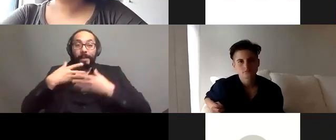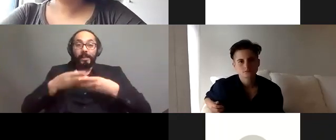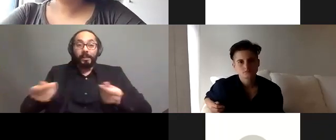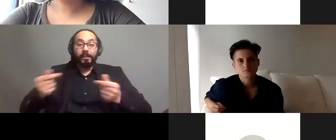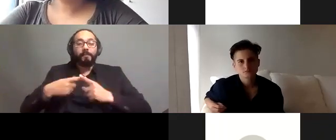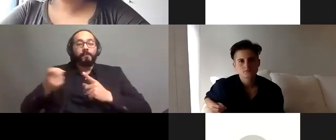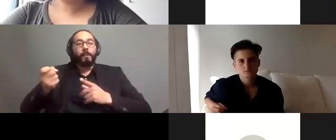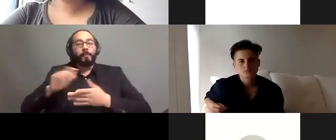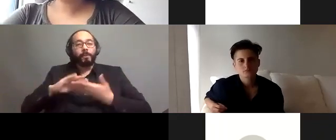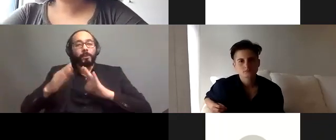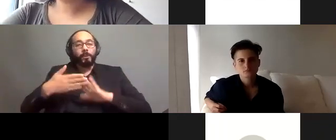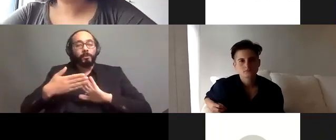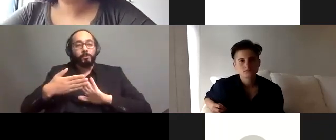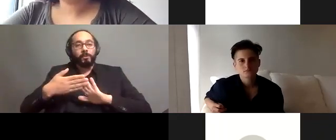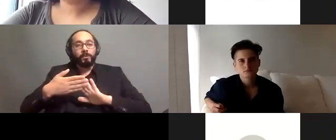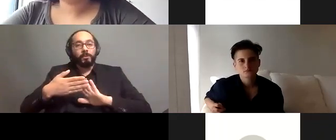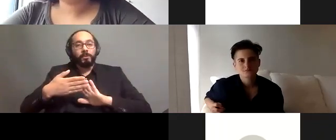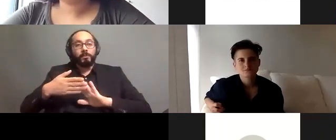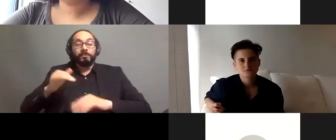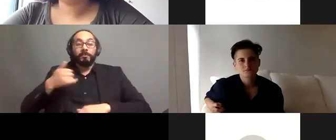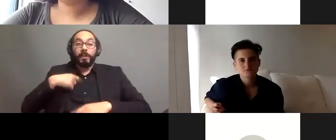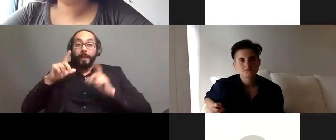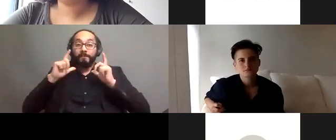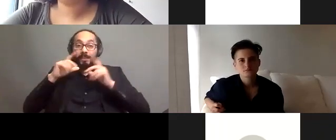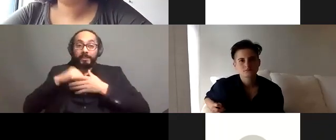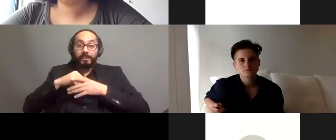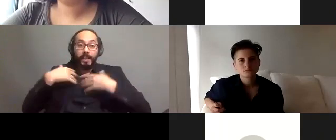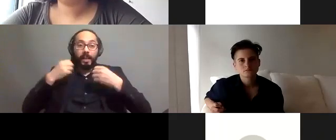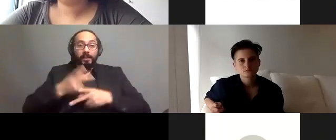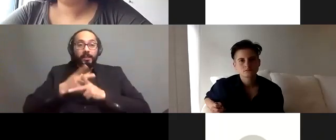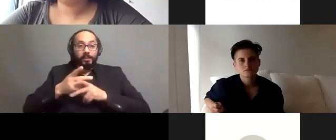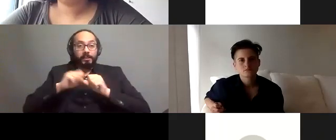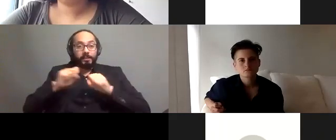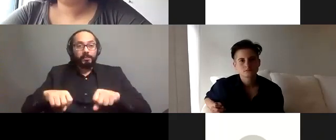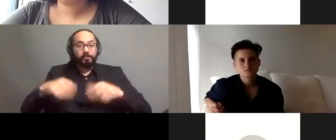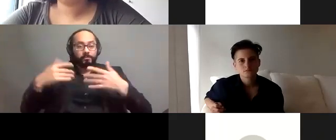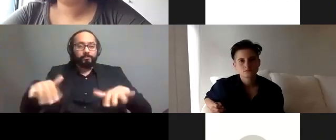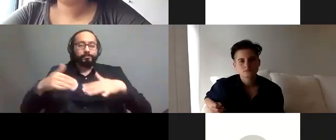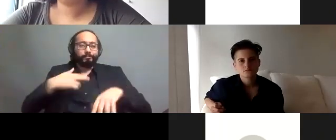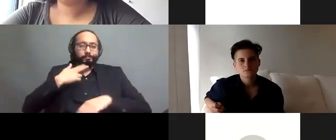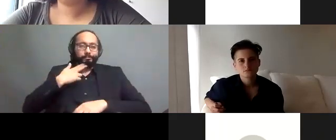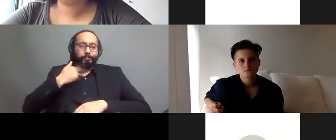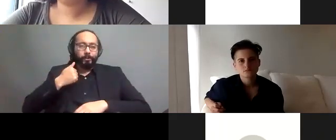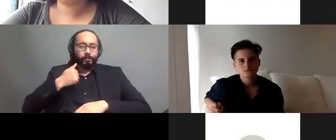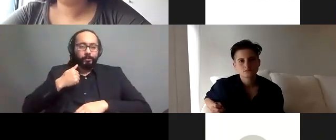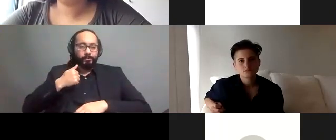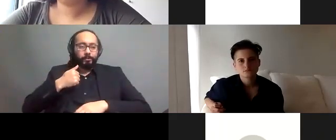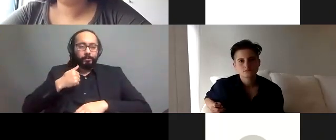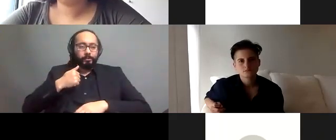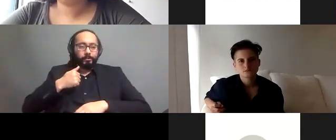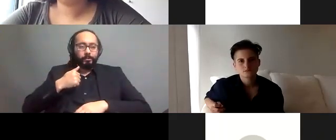the healthcare system is very, very, very small. So how's your experience